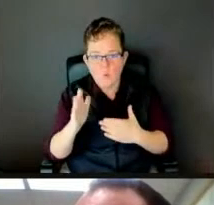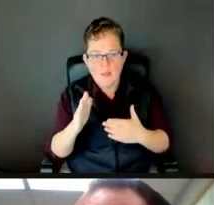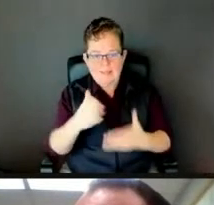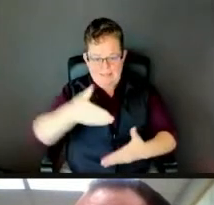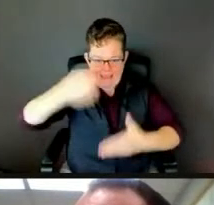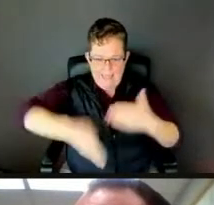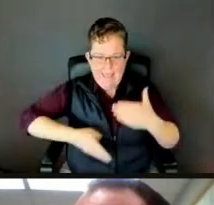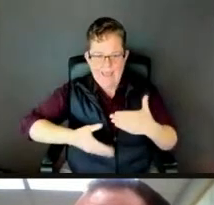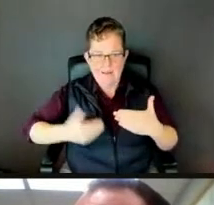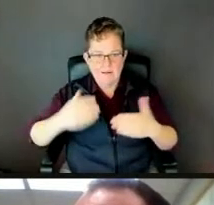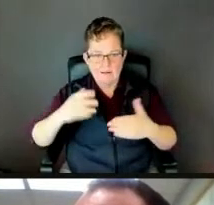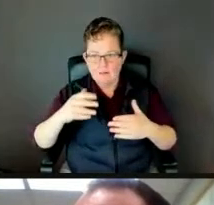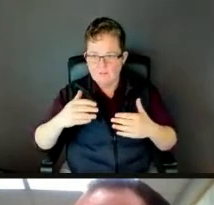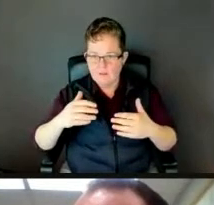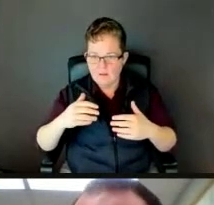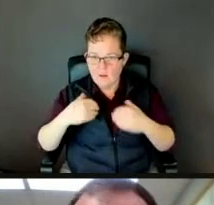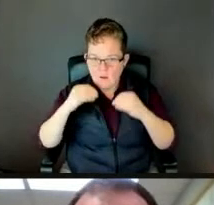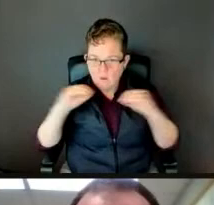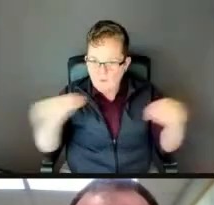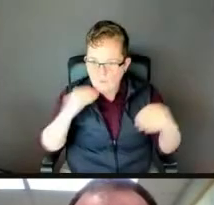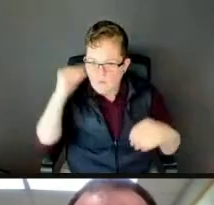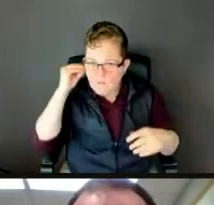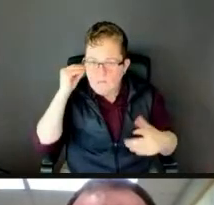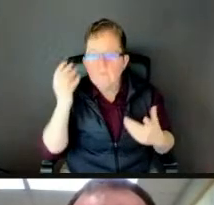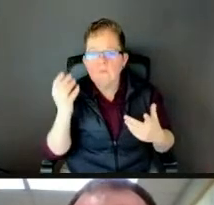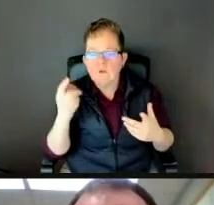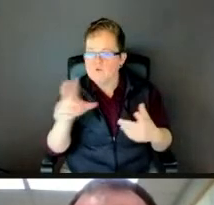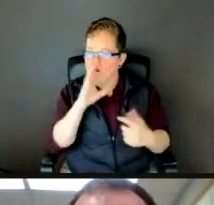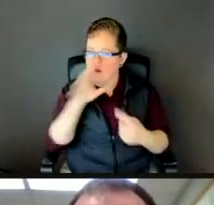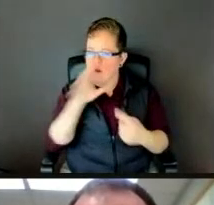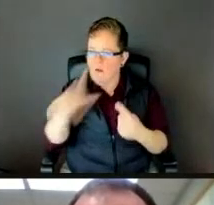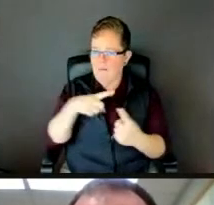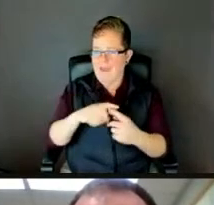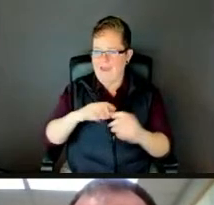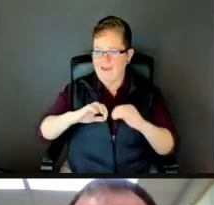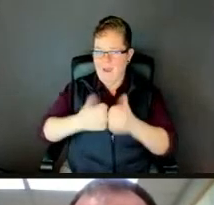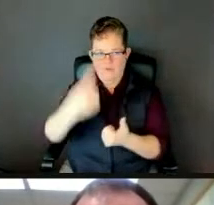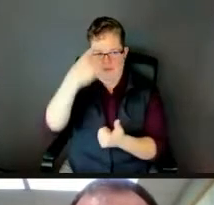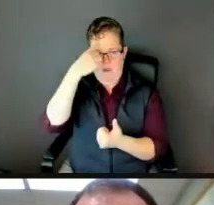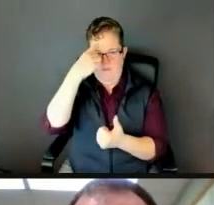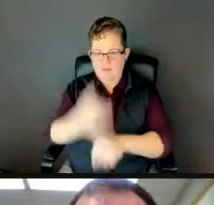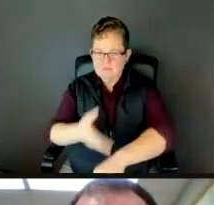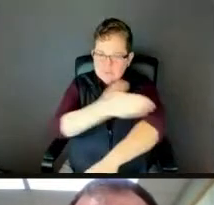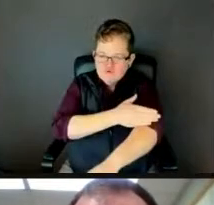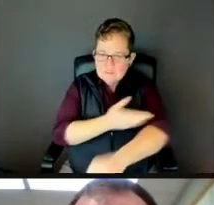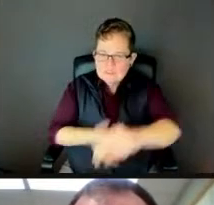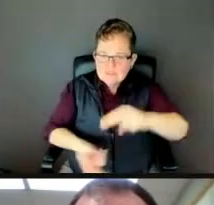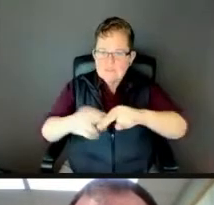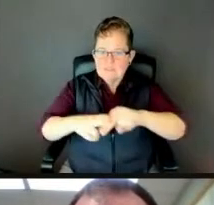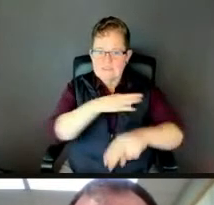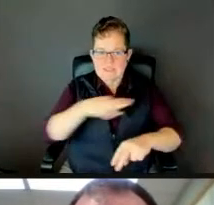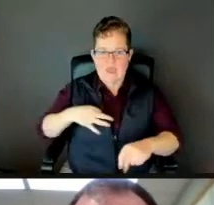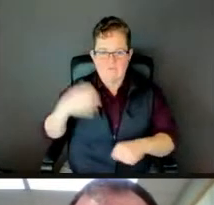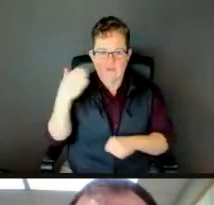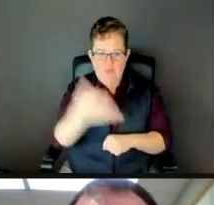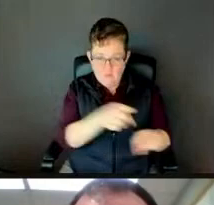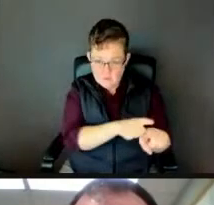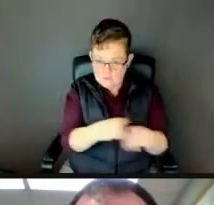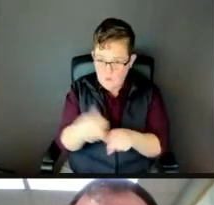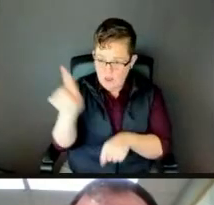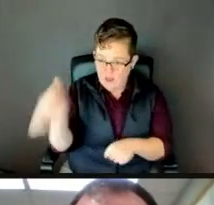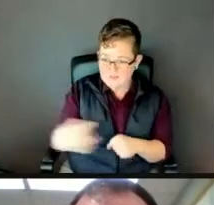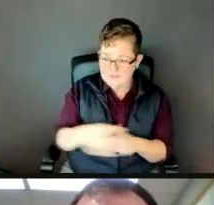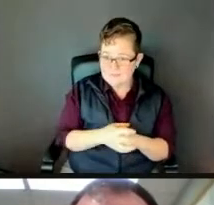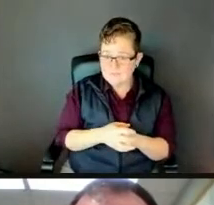homelessness. So can you talk to me about that aspect? Have we thought about increasing on that side as well?